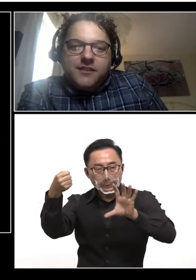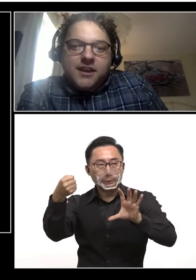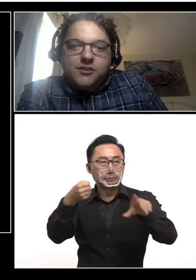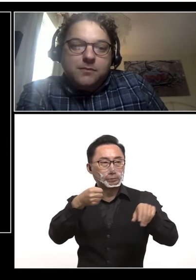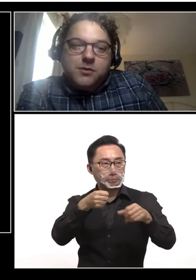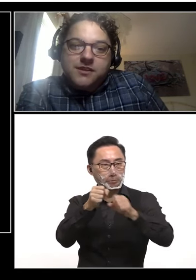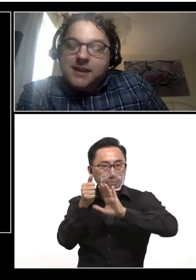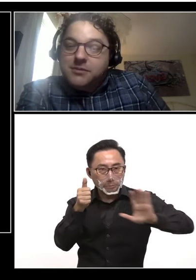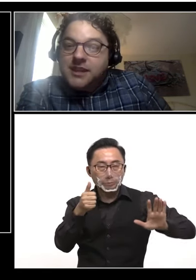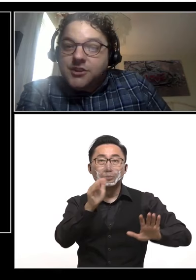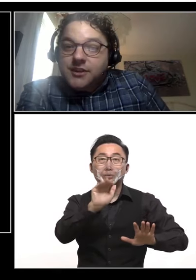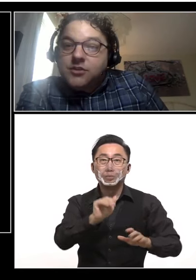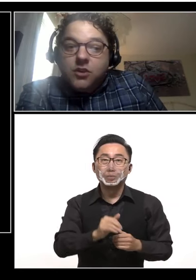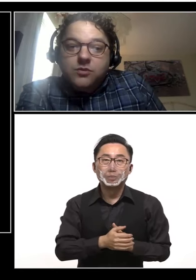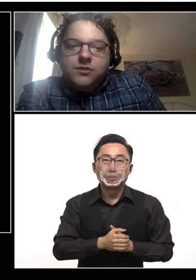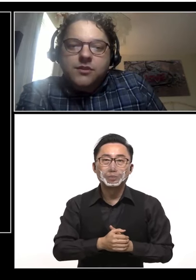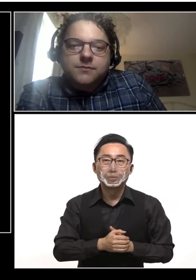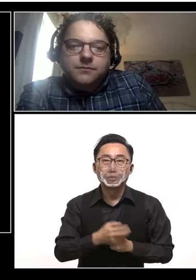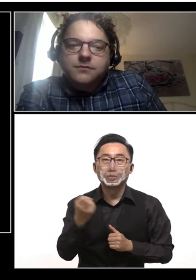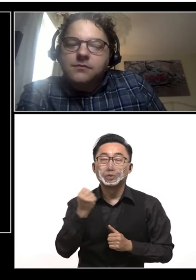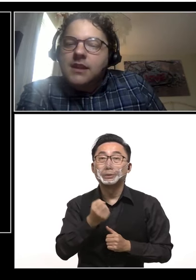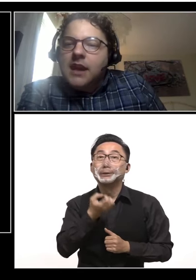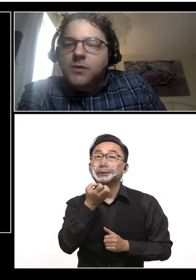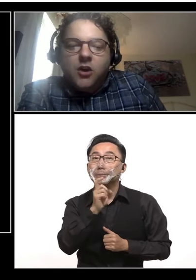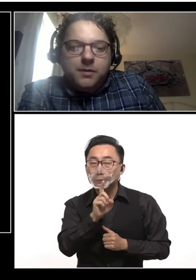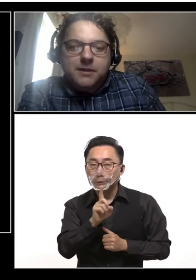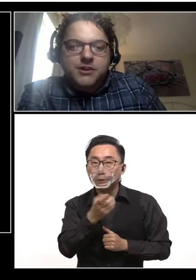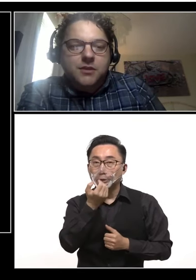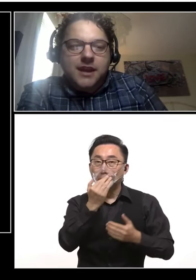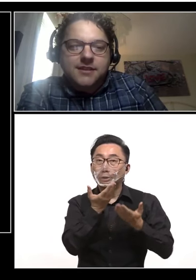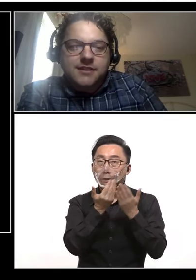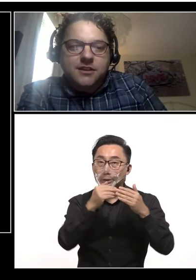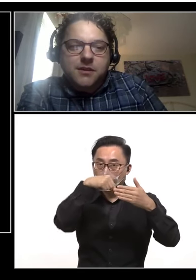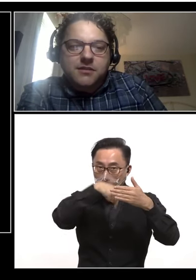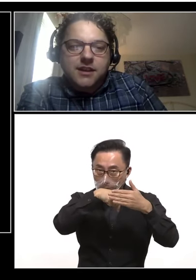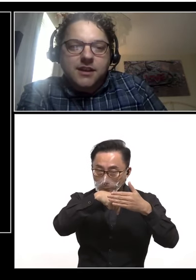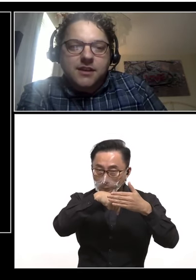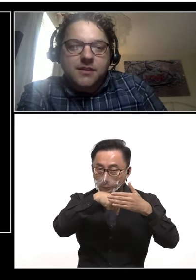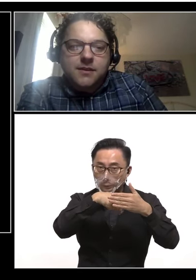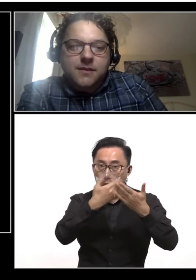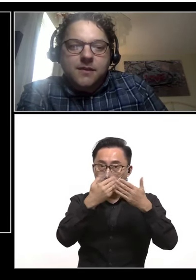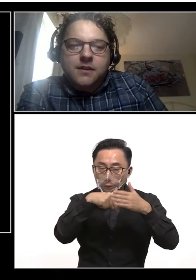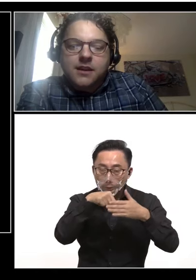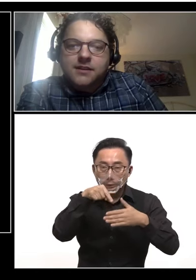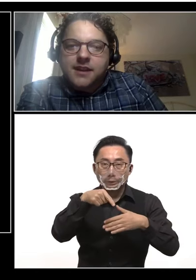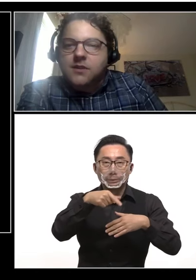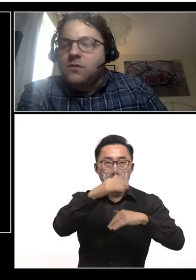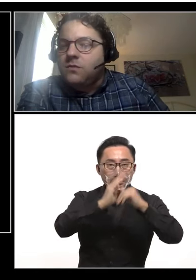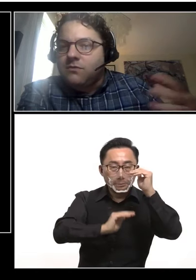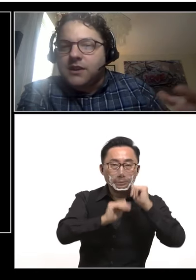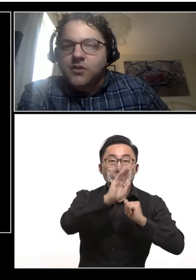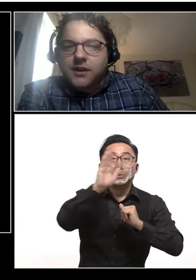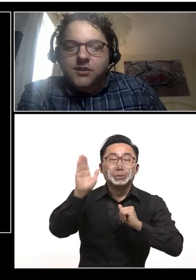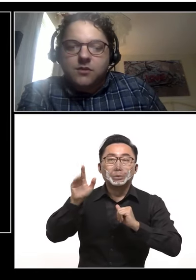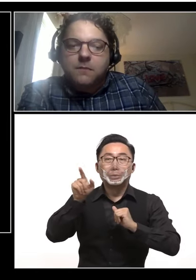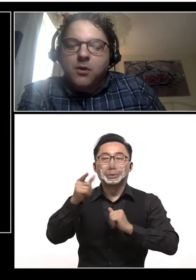We advocate and support disabled teachers in schools, and we hold public showcases in the community. Like I say, we